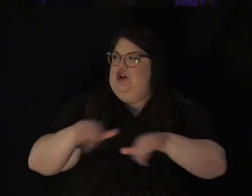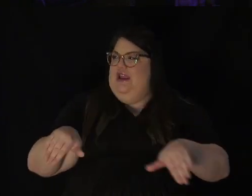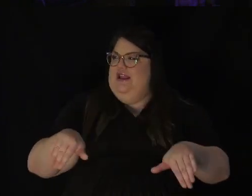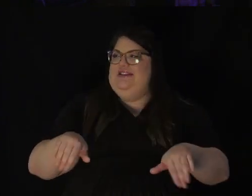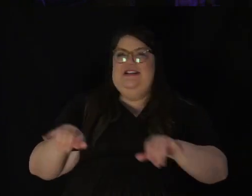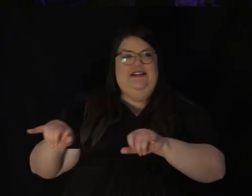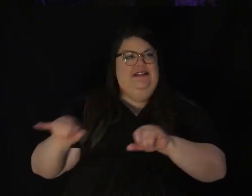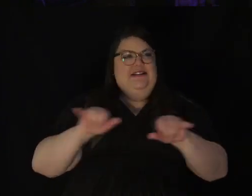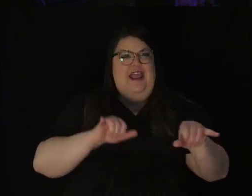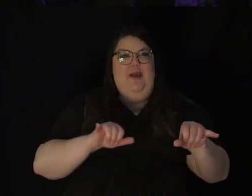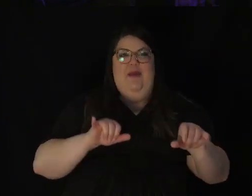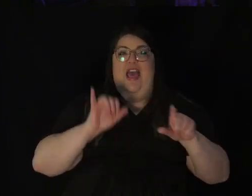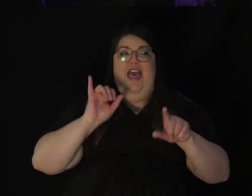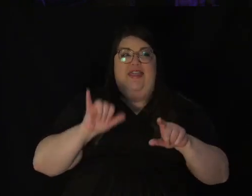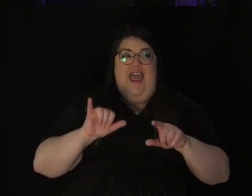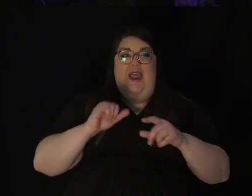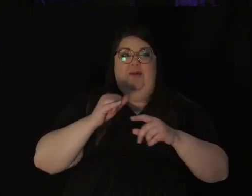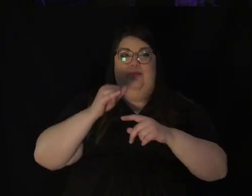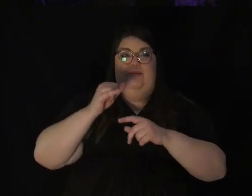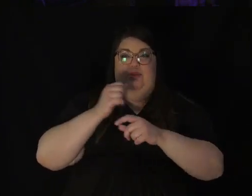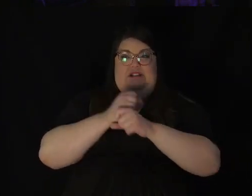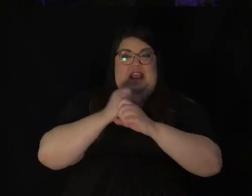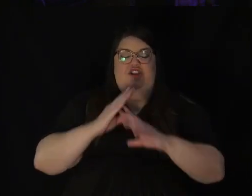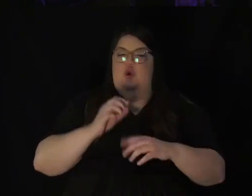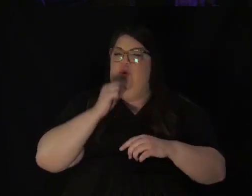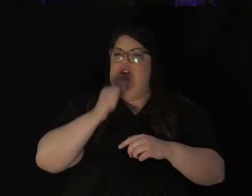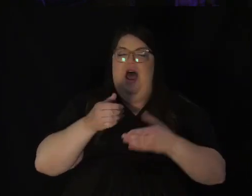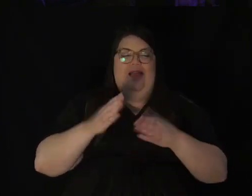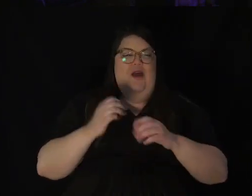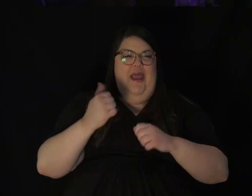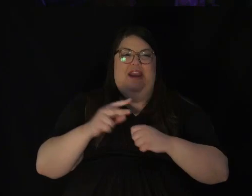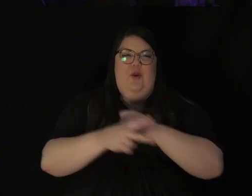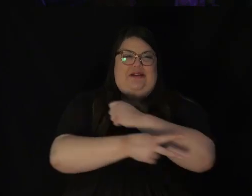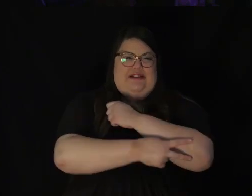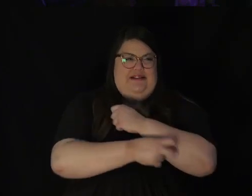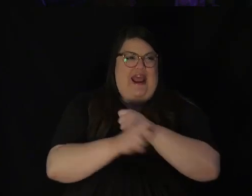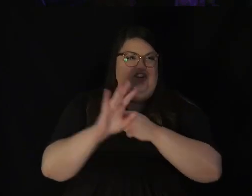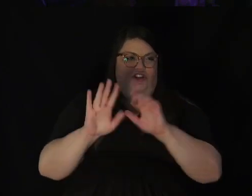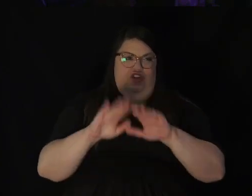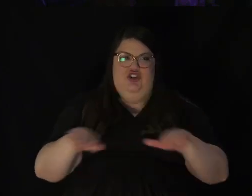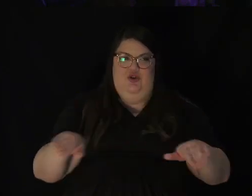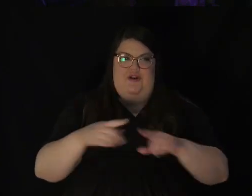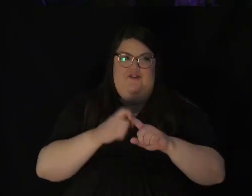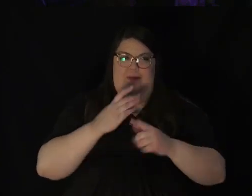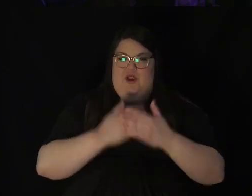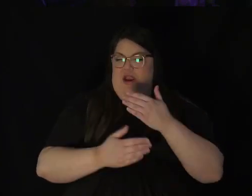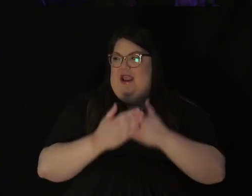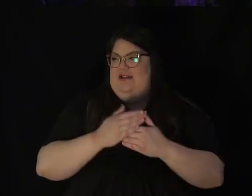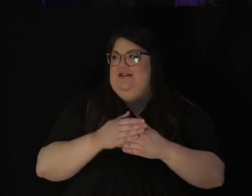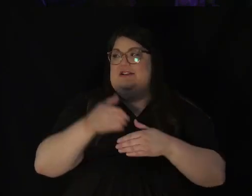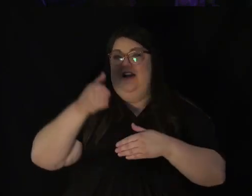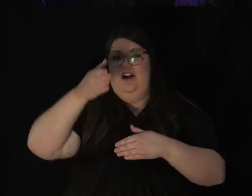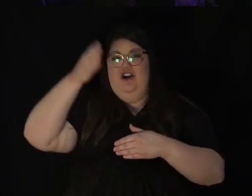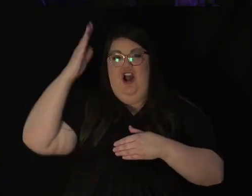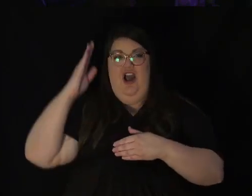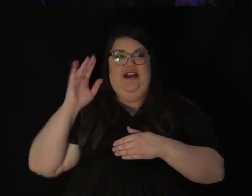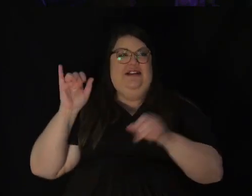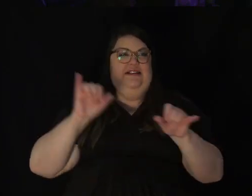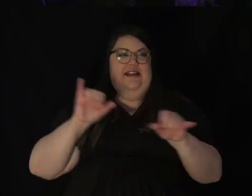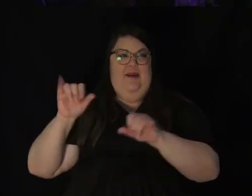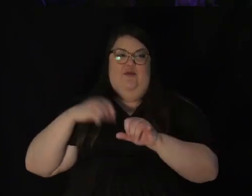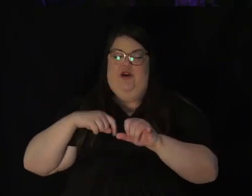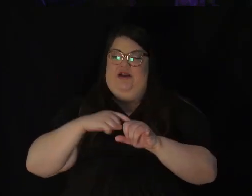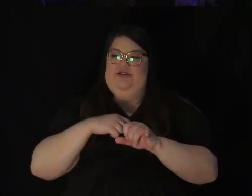not let anyone snatch that child from their hands. And our God is the same for